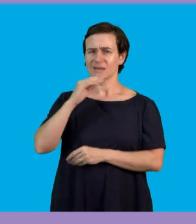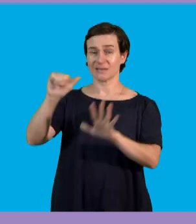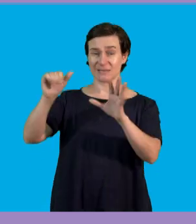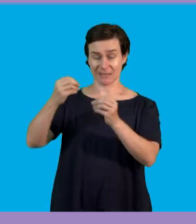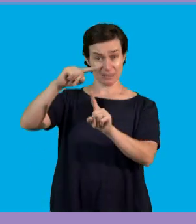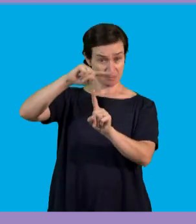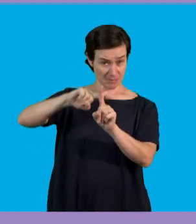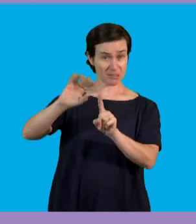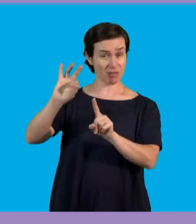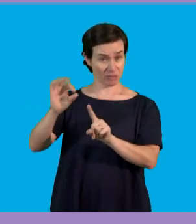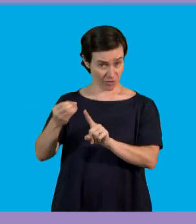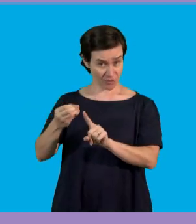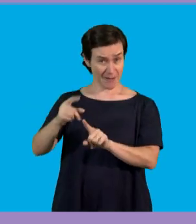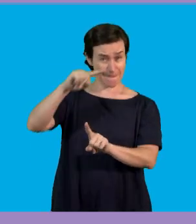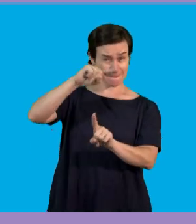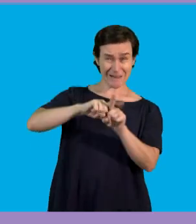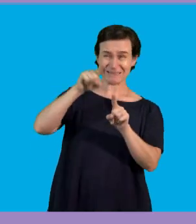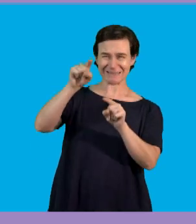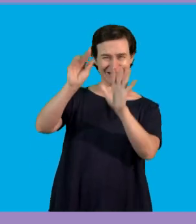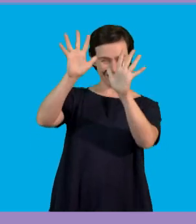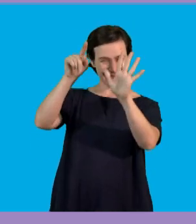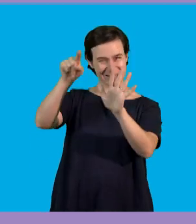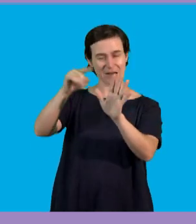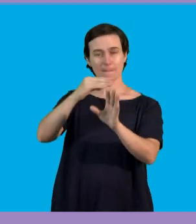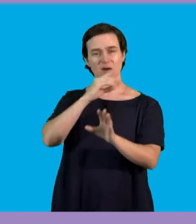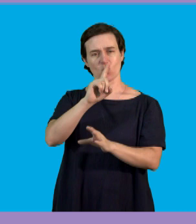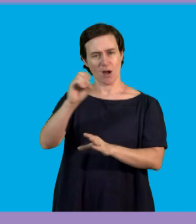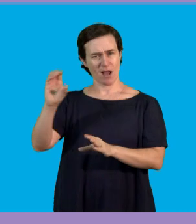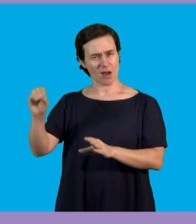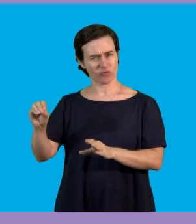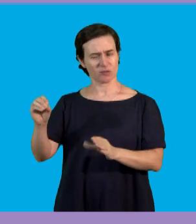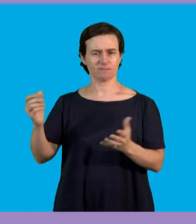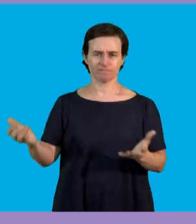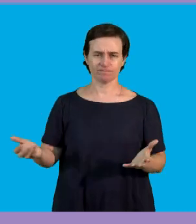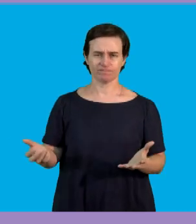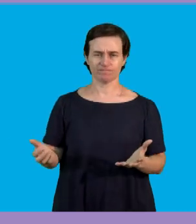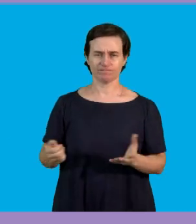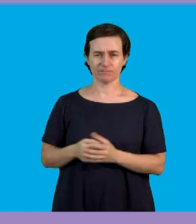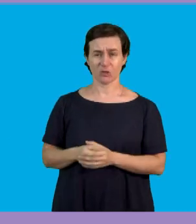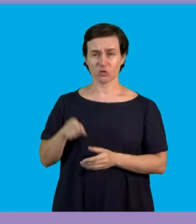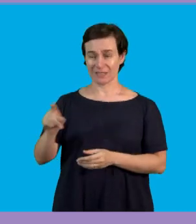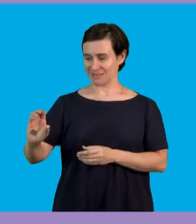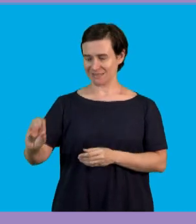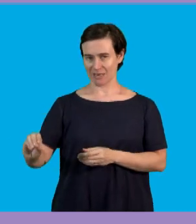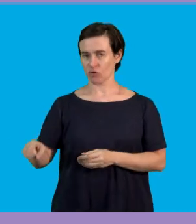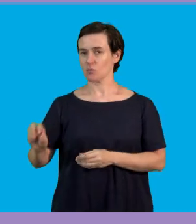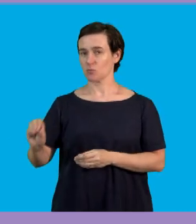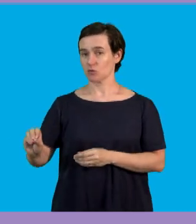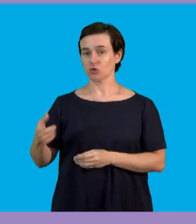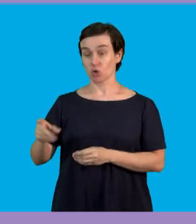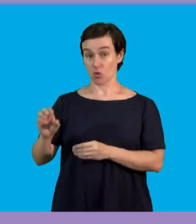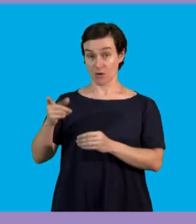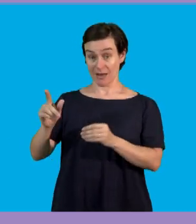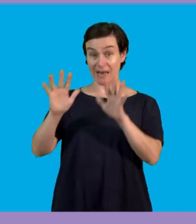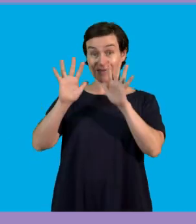is 90. When we add the 1, it gives us 100. So because there are 0 tens